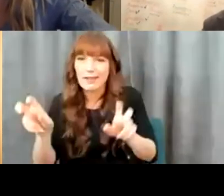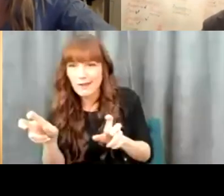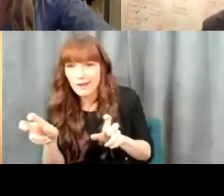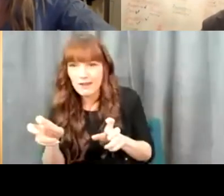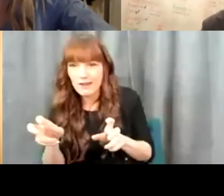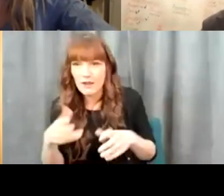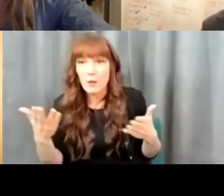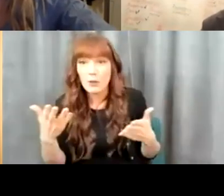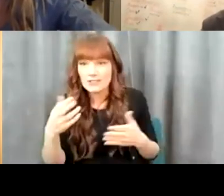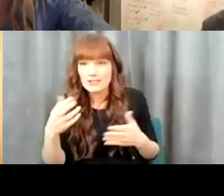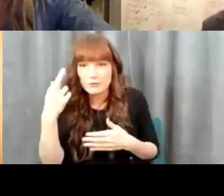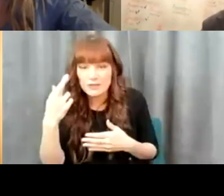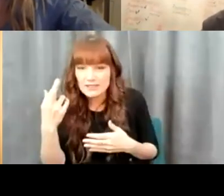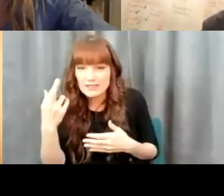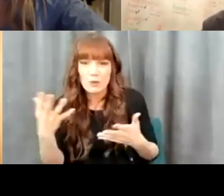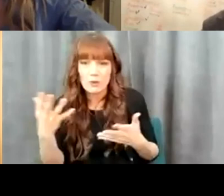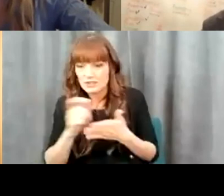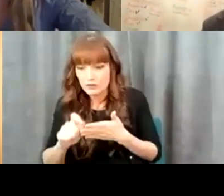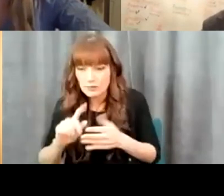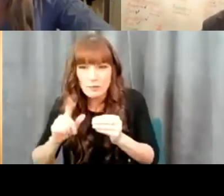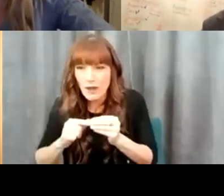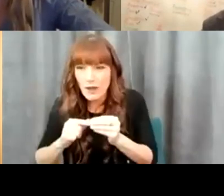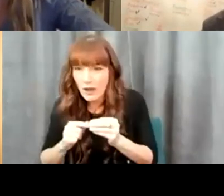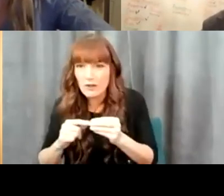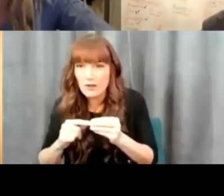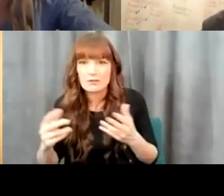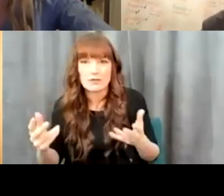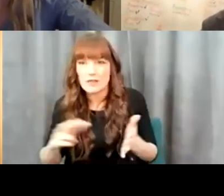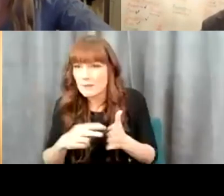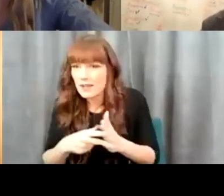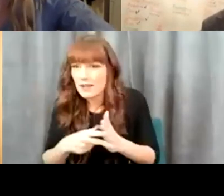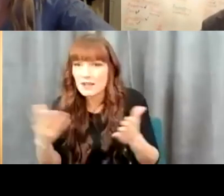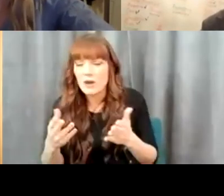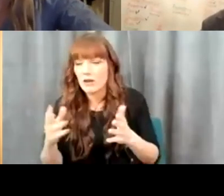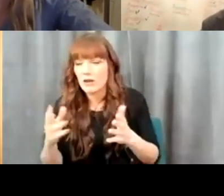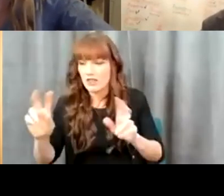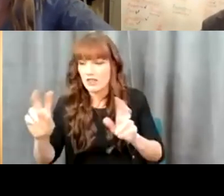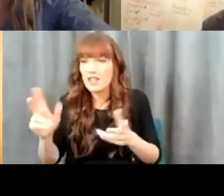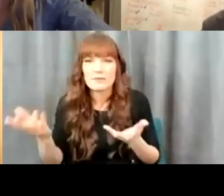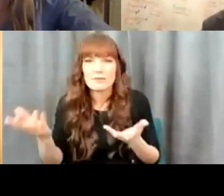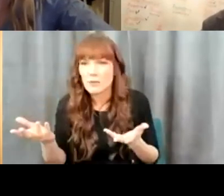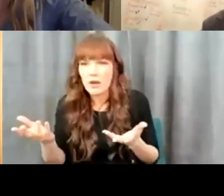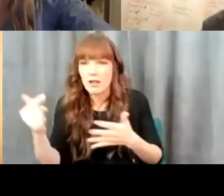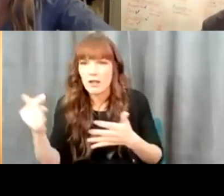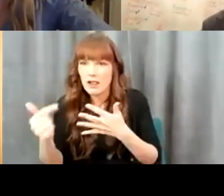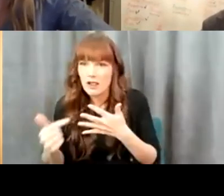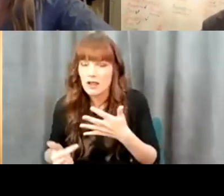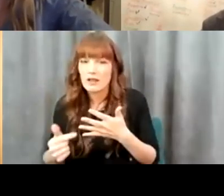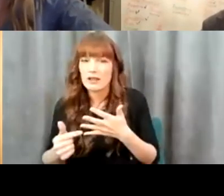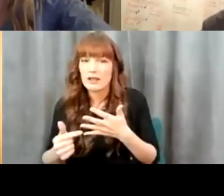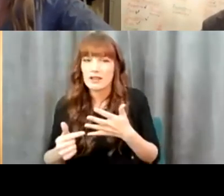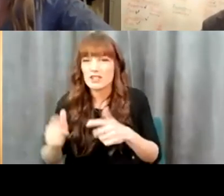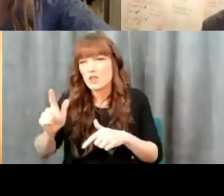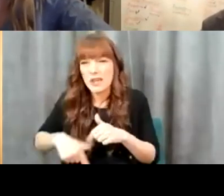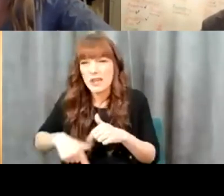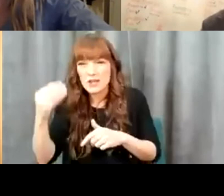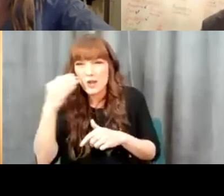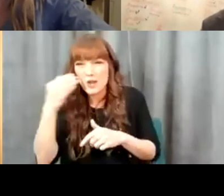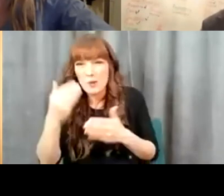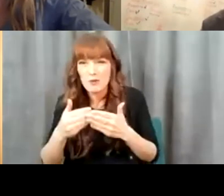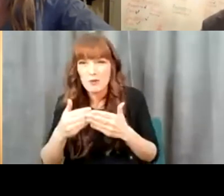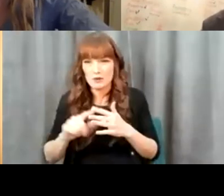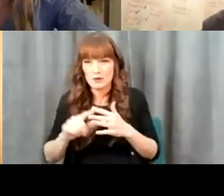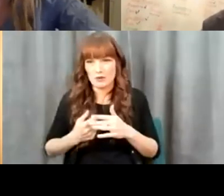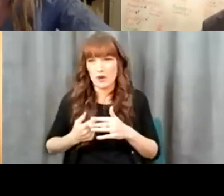you're trying to express. What is your book about? What is your script about? What are you, you know, what are the themes of it? What are you, and those are things that you can't know before